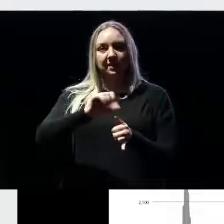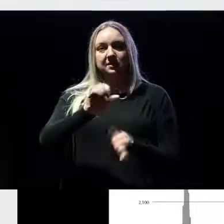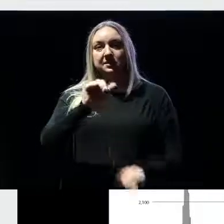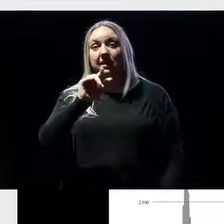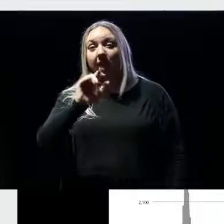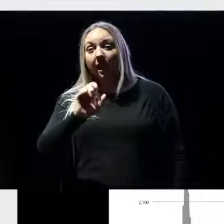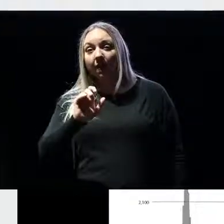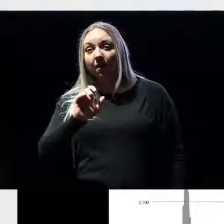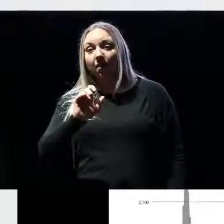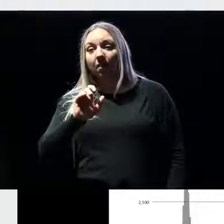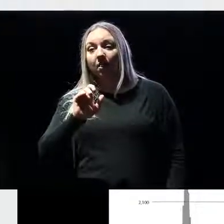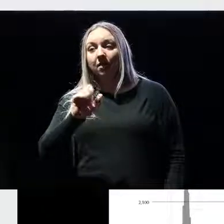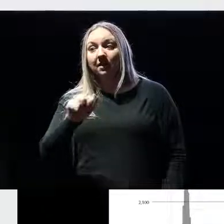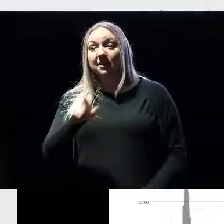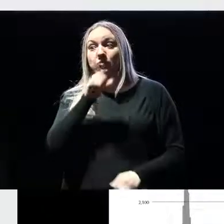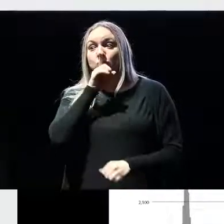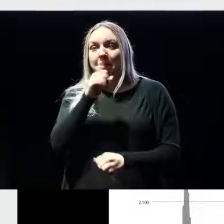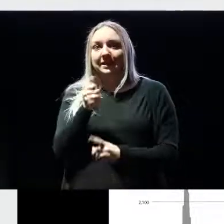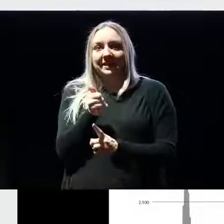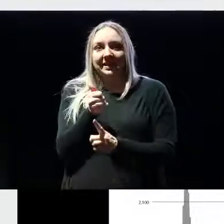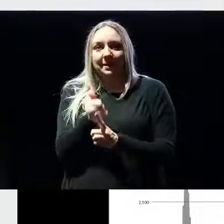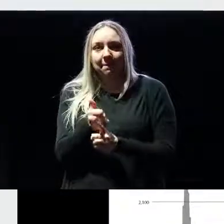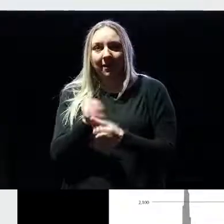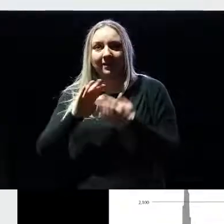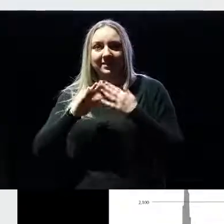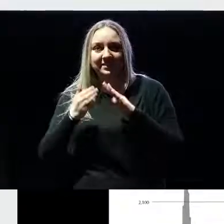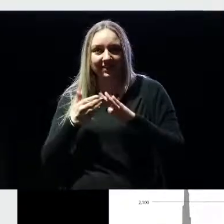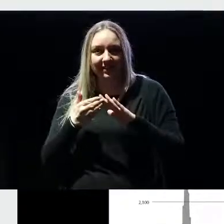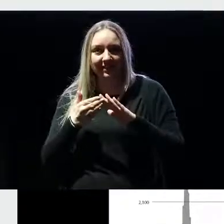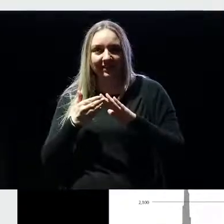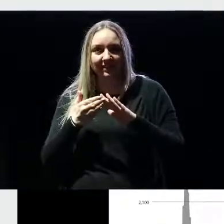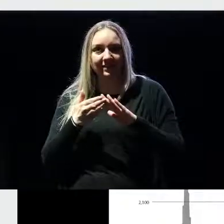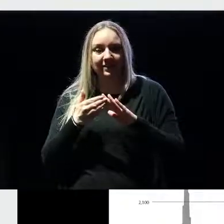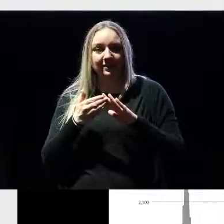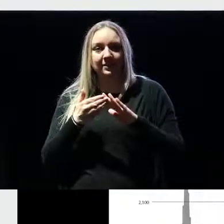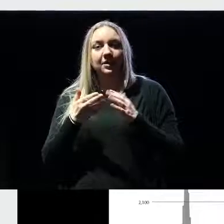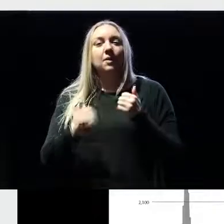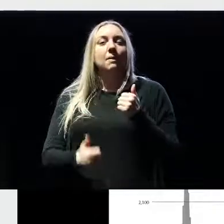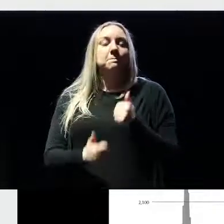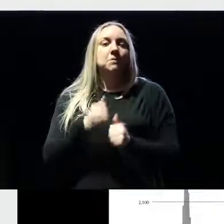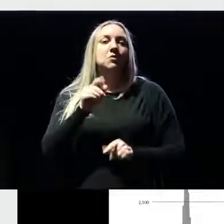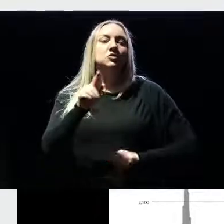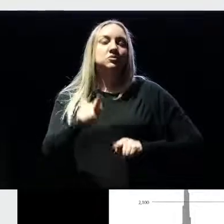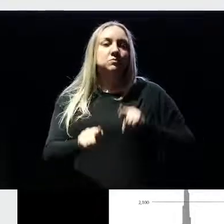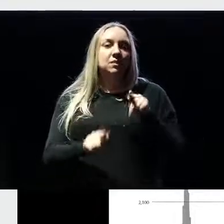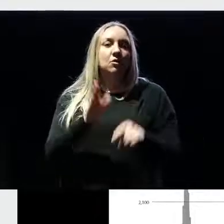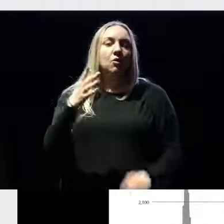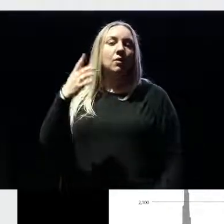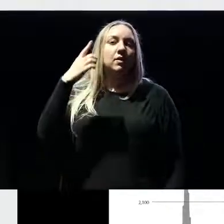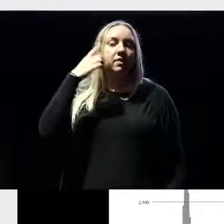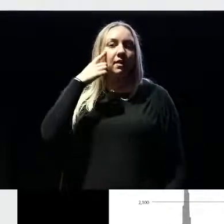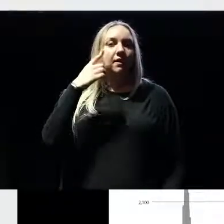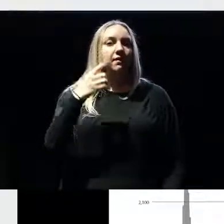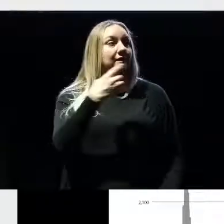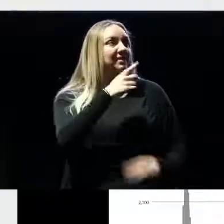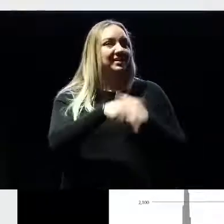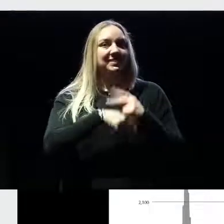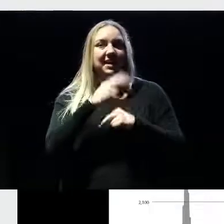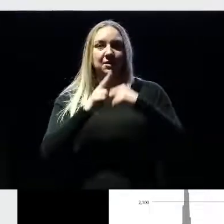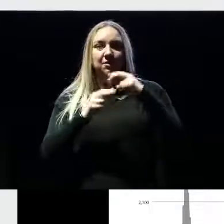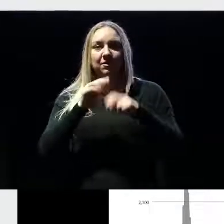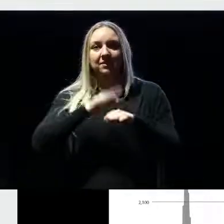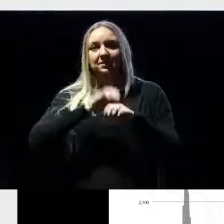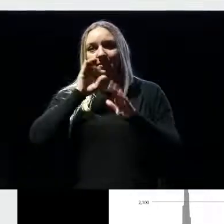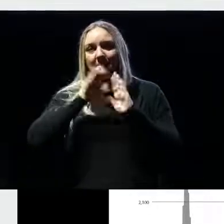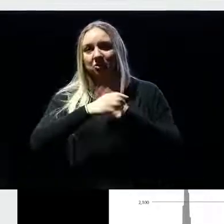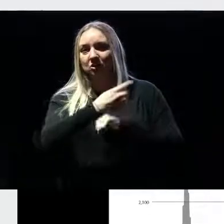its effect on the city can happen in many, many different ways. Most people would imagine that buildings like these are the things